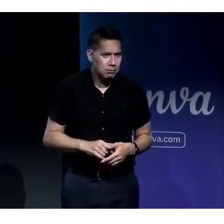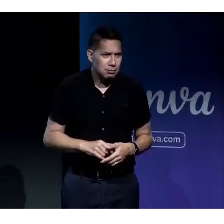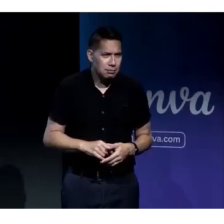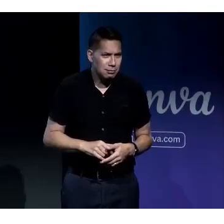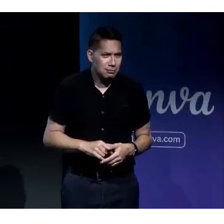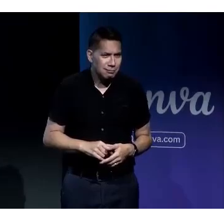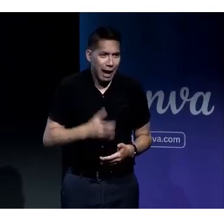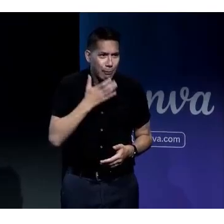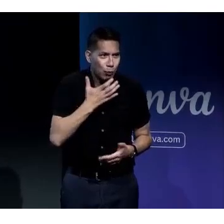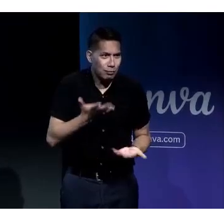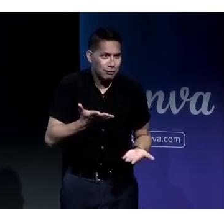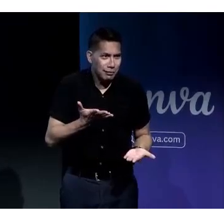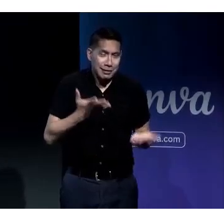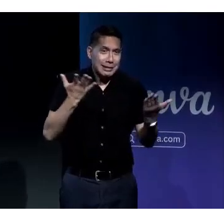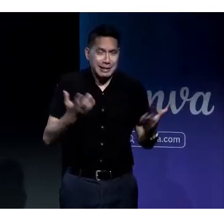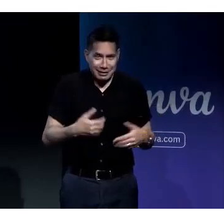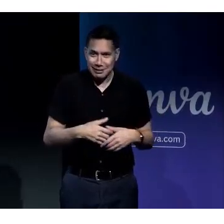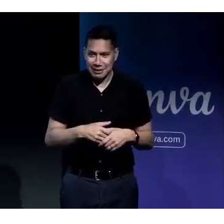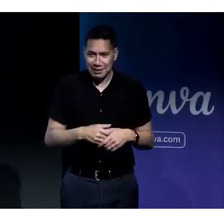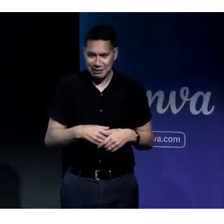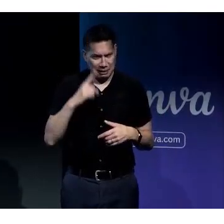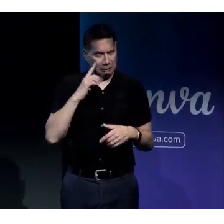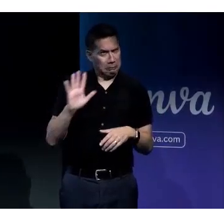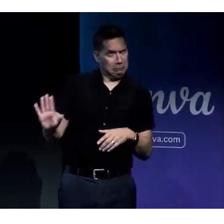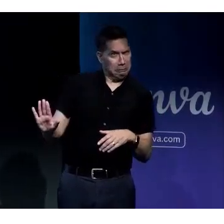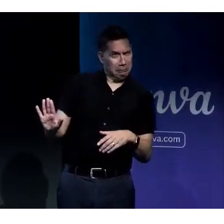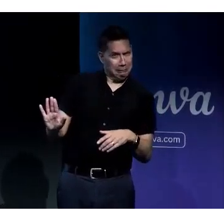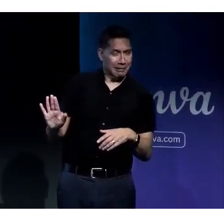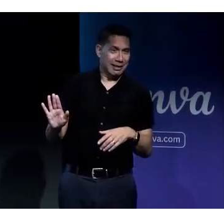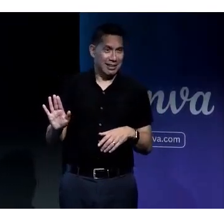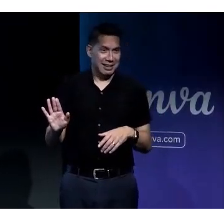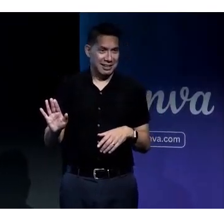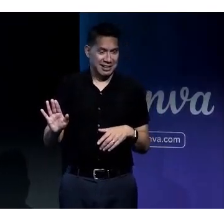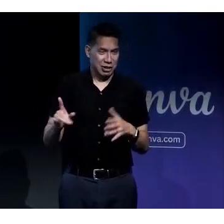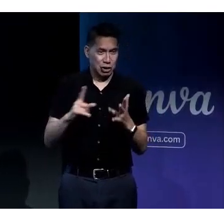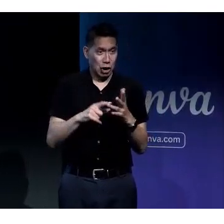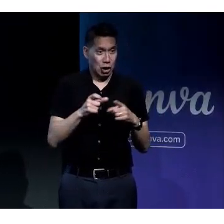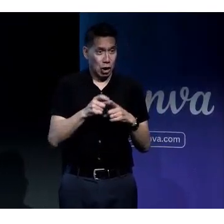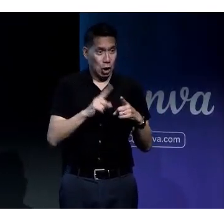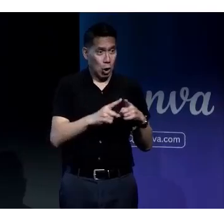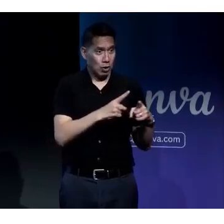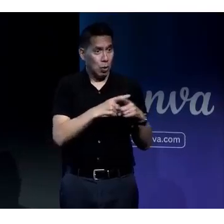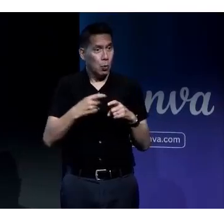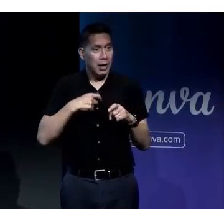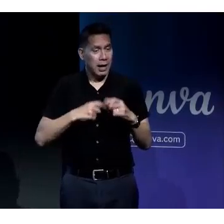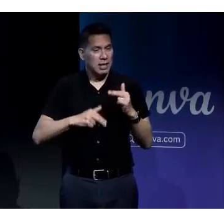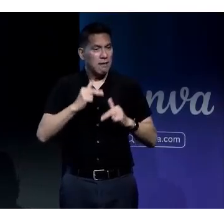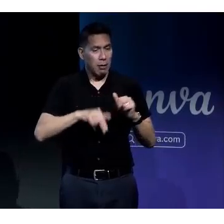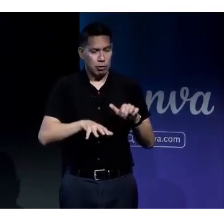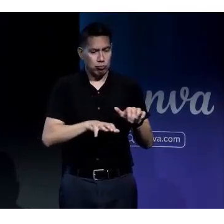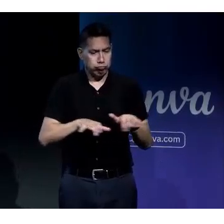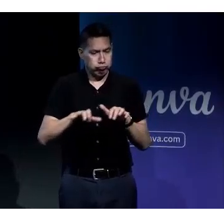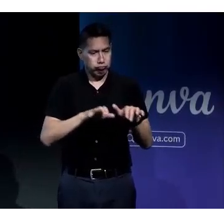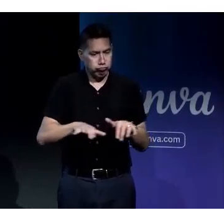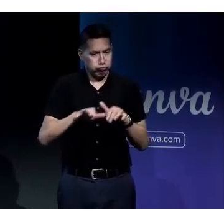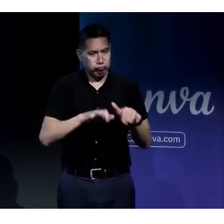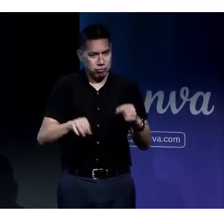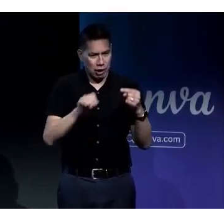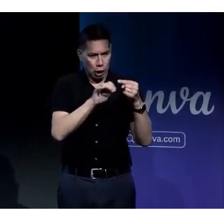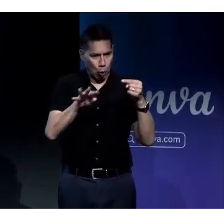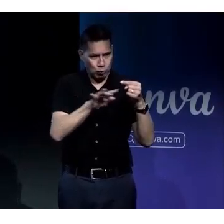If you're starting to think like, well, hang on, that's like, there's the code we as developers write, then there's that